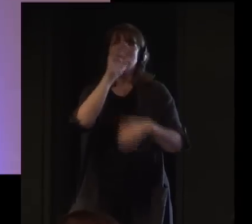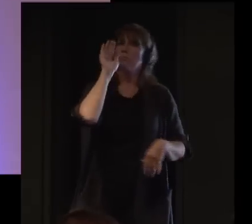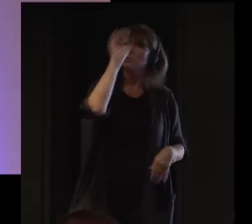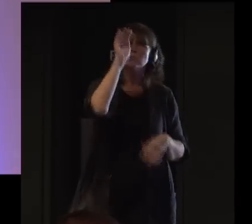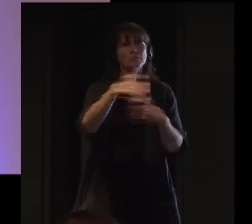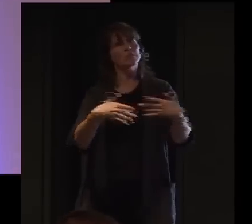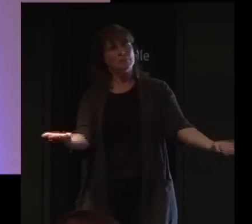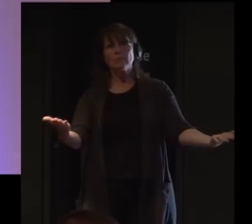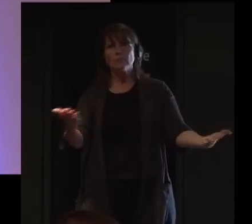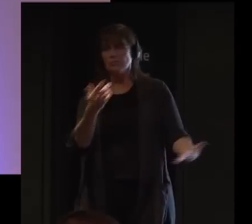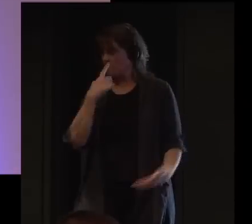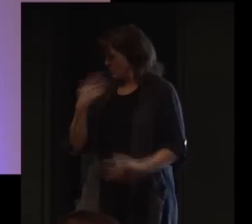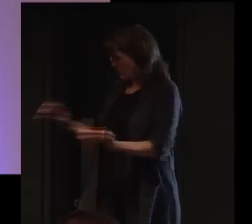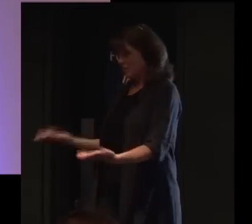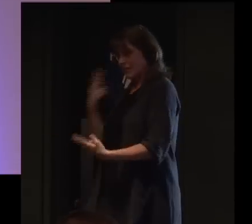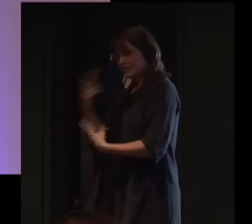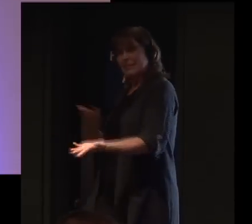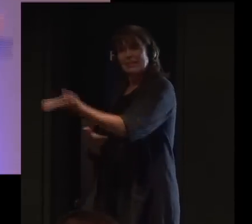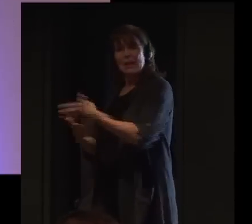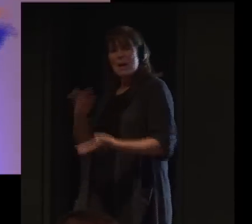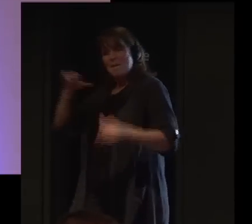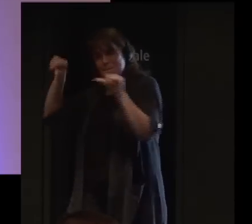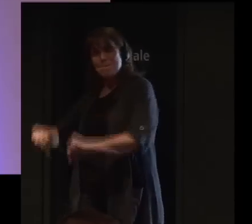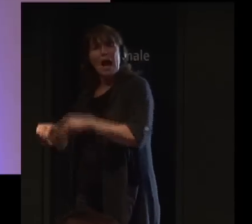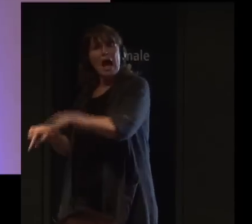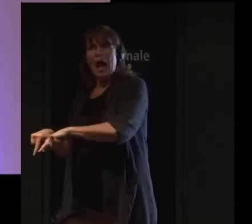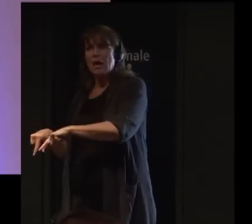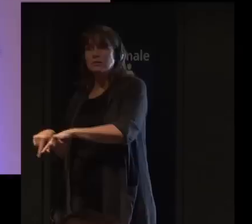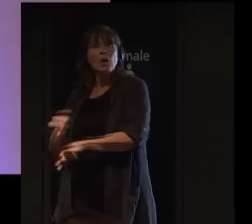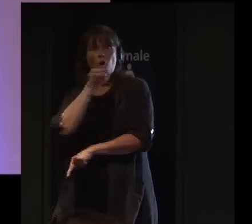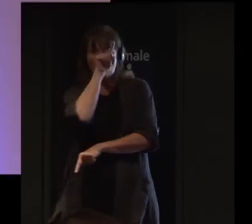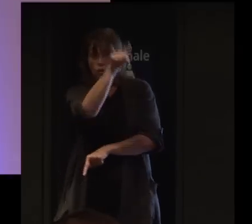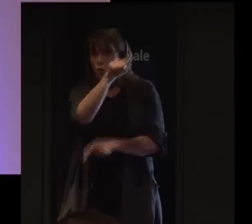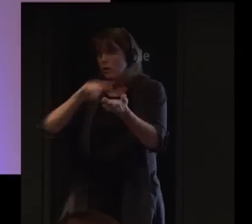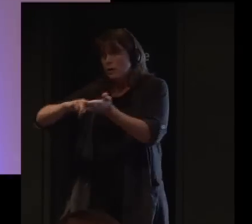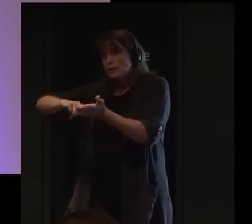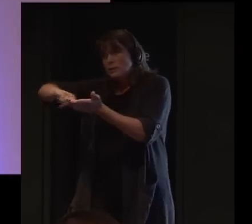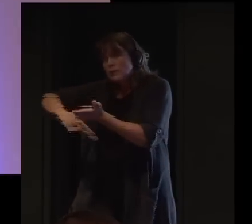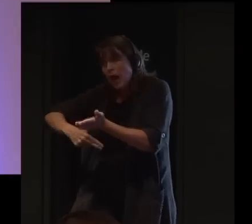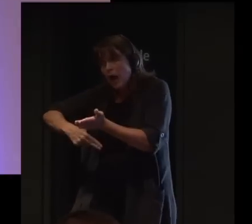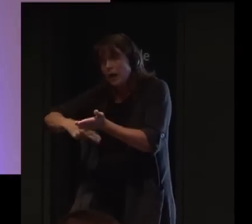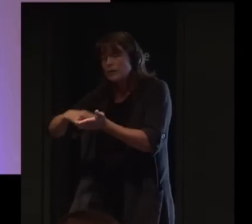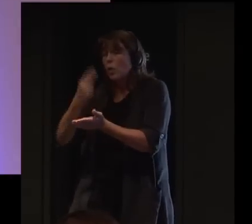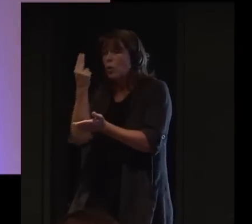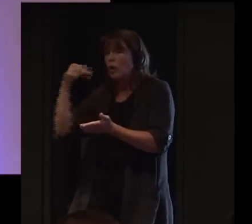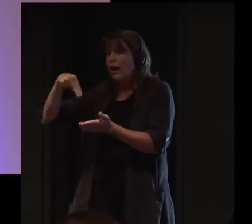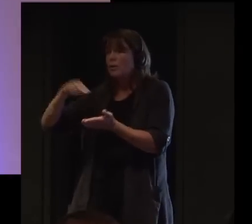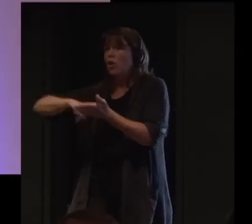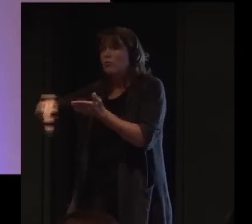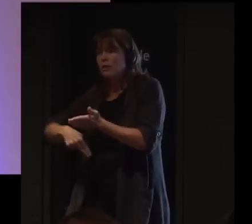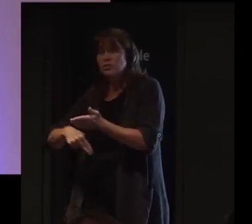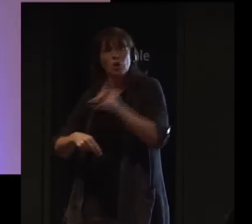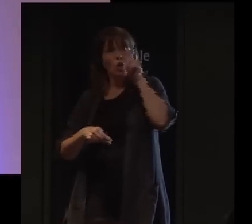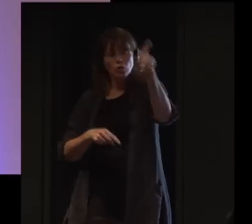the situation is still so bad? You committed yourself in a European organization to do something to change the